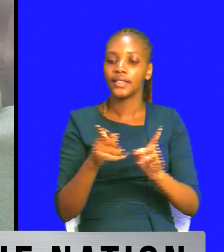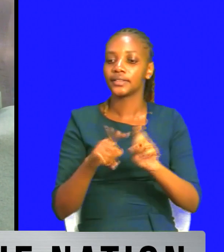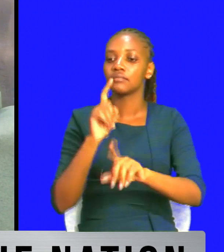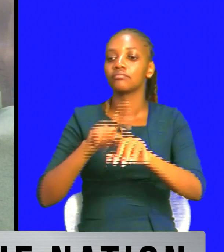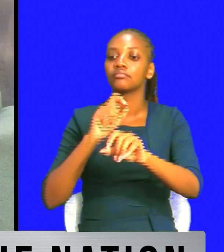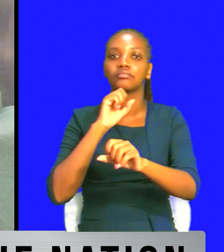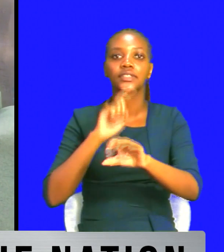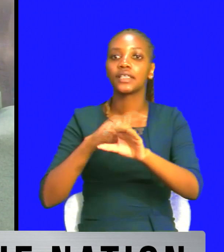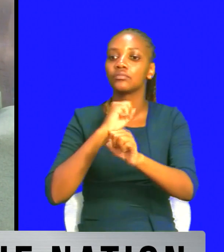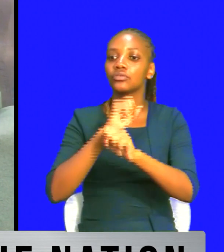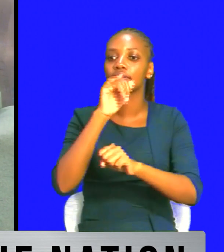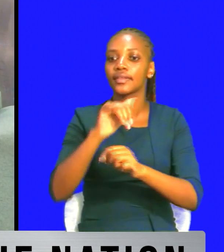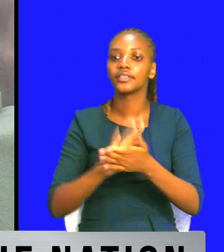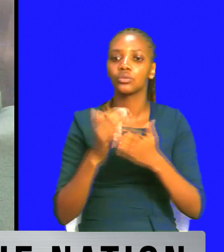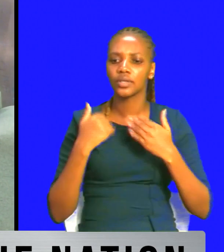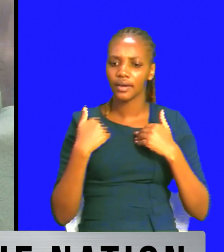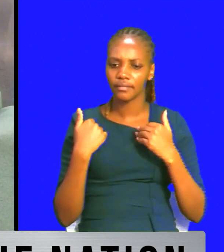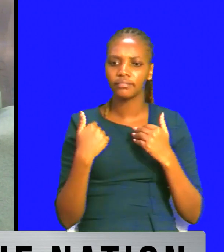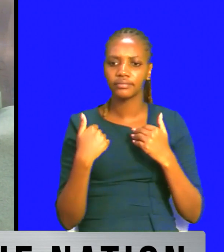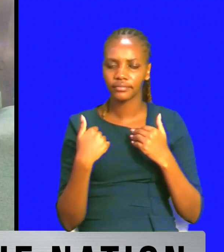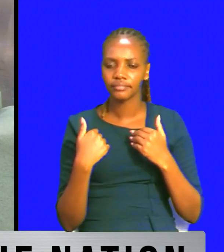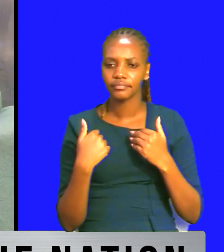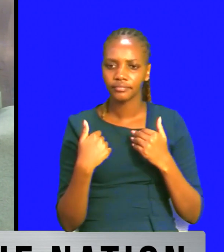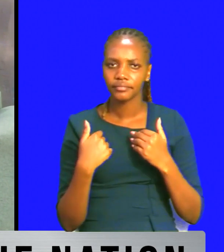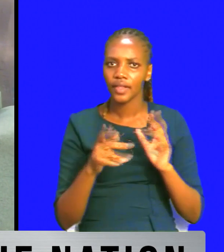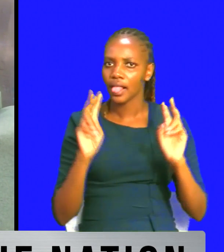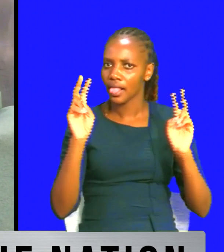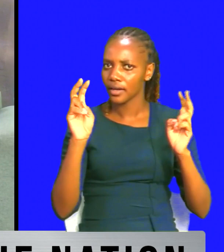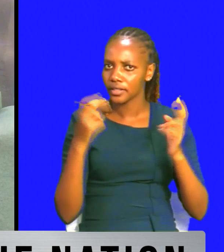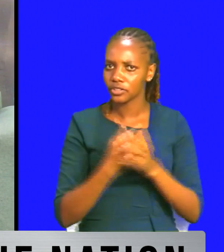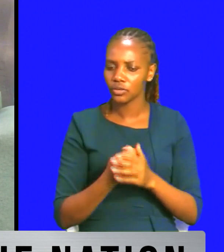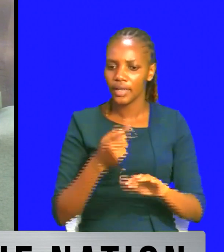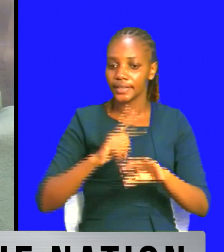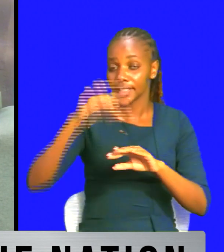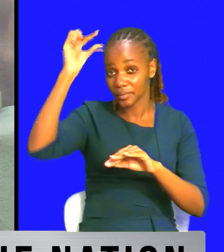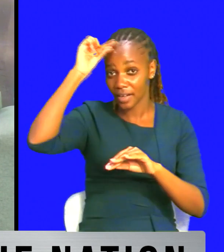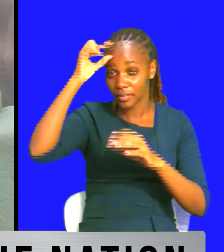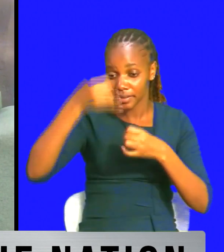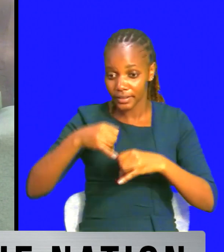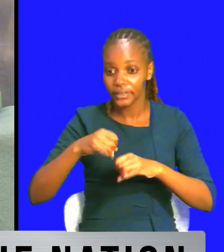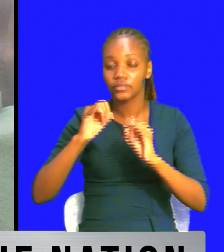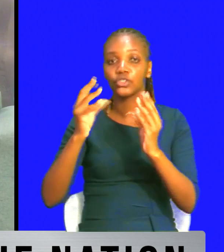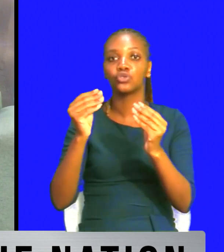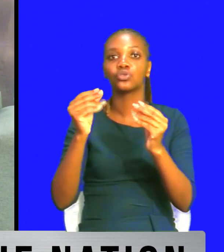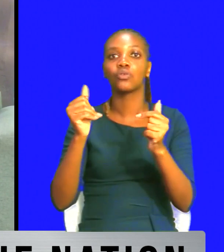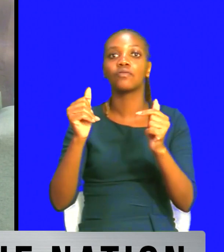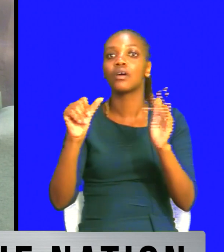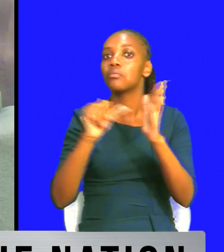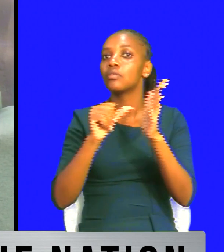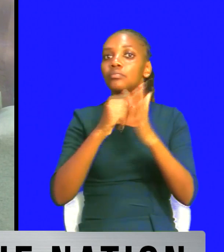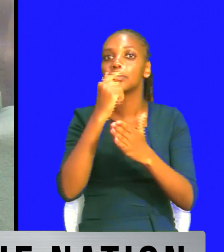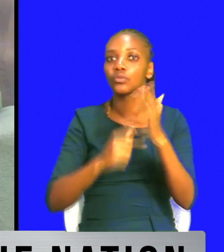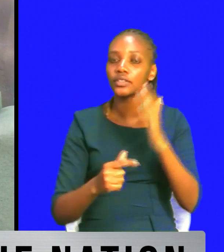that, there is a trend in that. While the government is trying to address the macro issues,